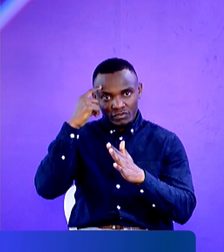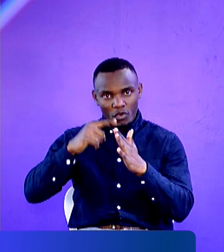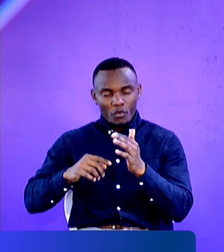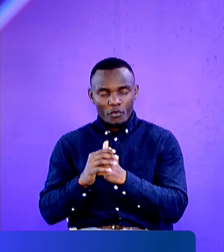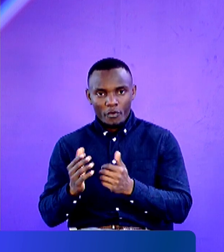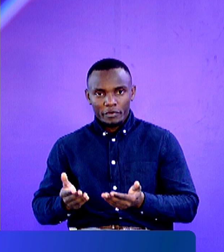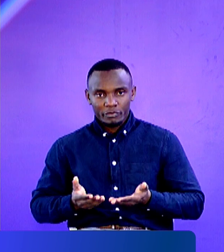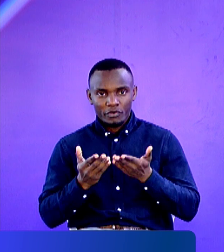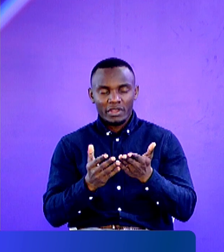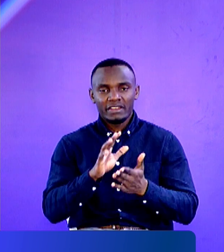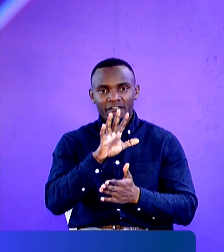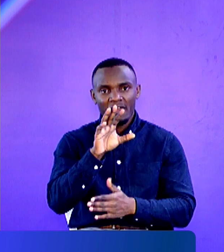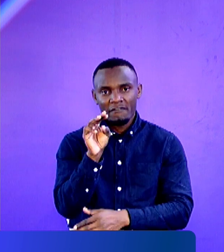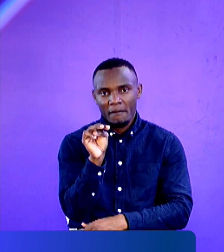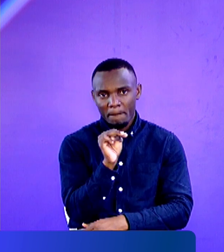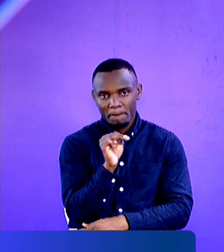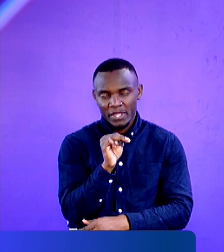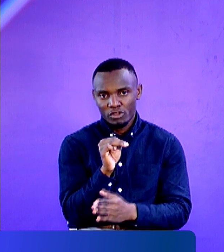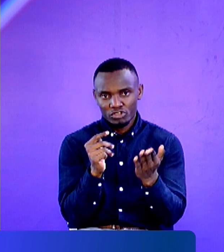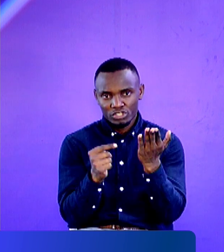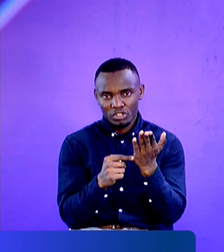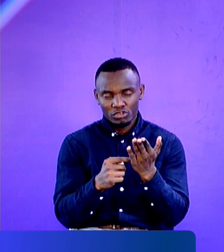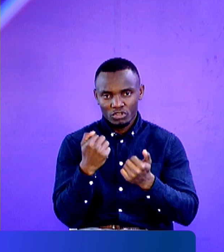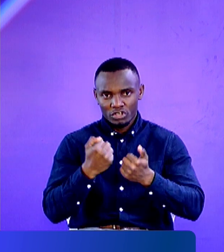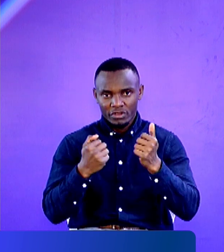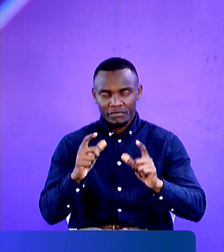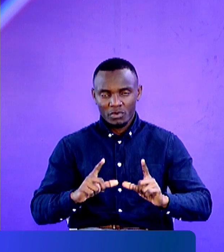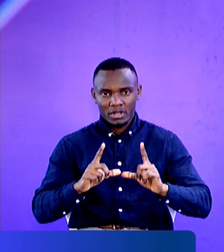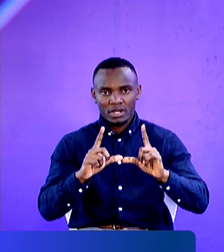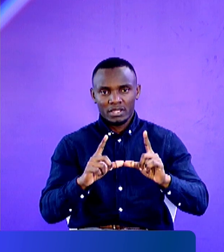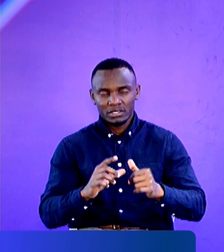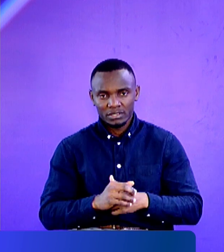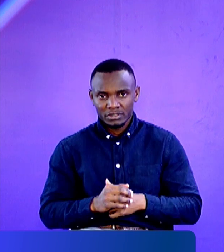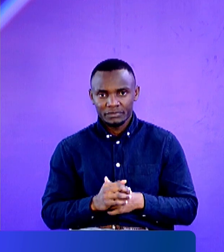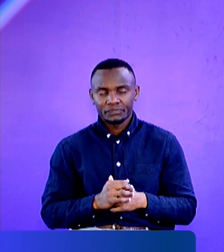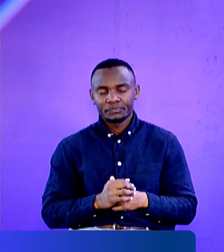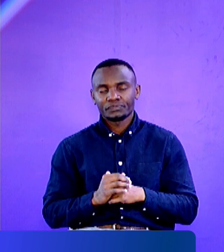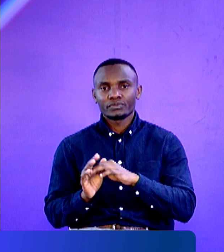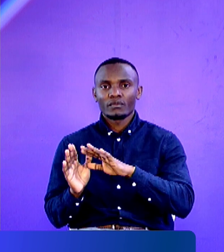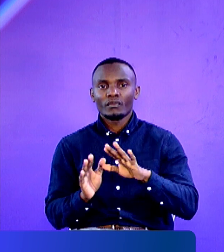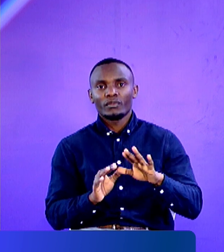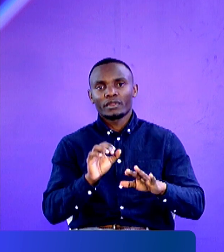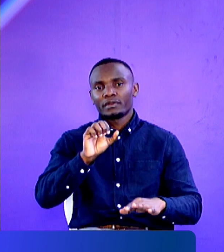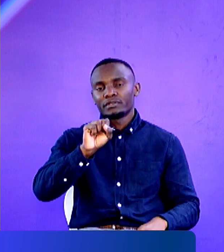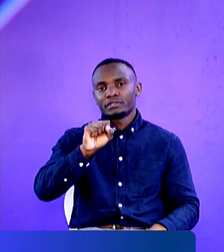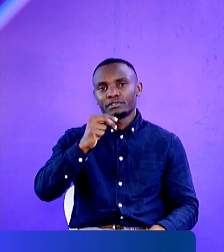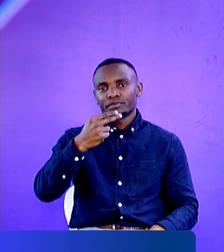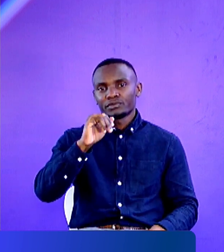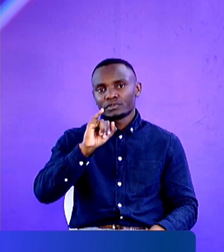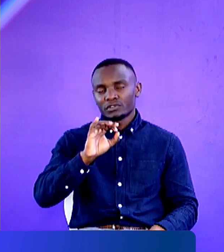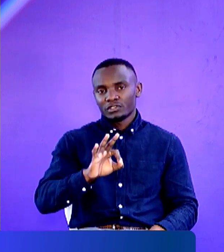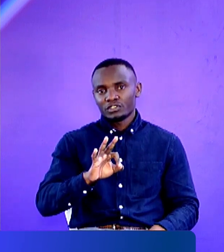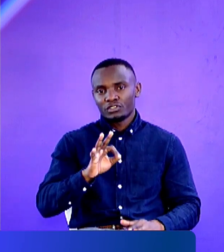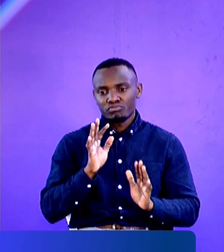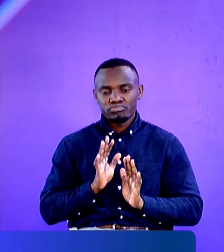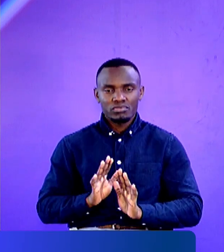5 million smart driving licenses. Among other stories, Chief abandons failed system after